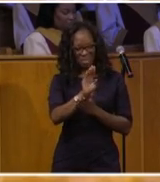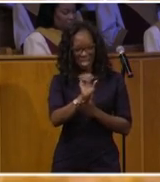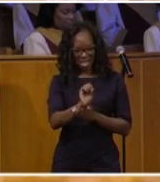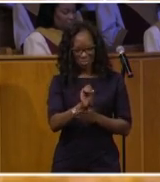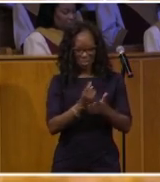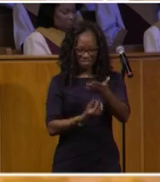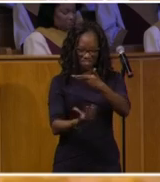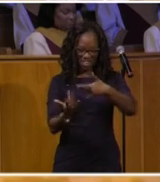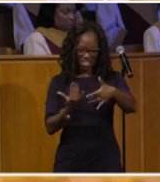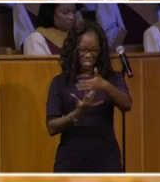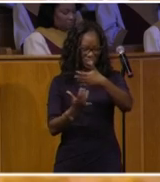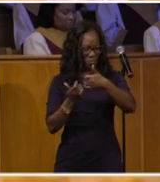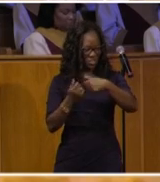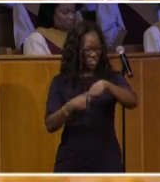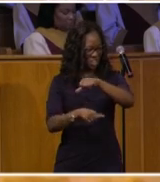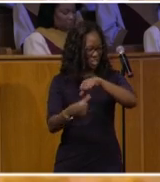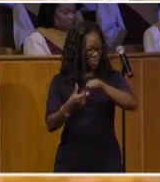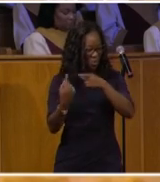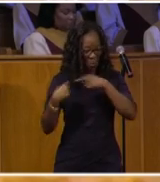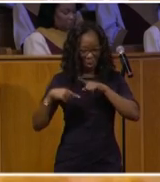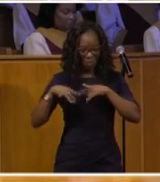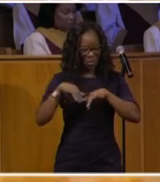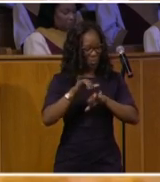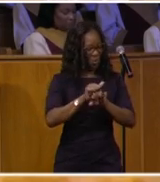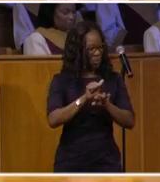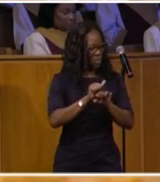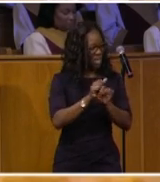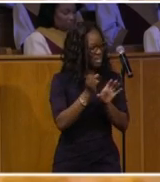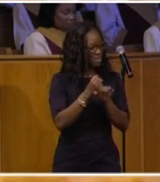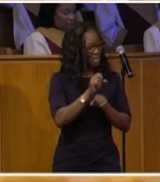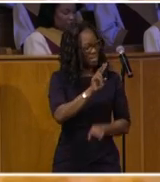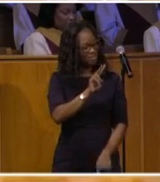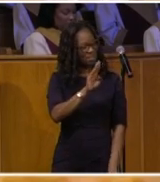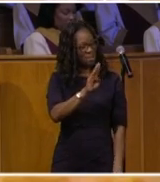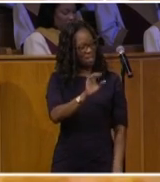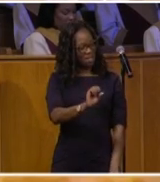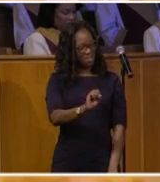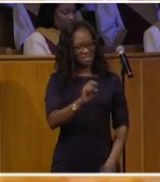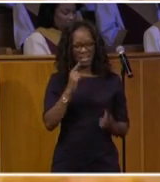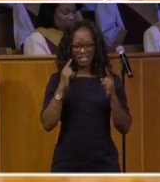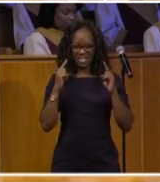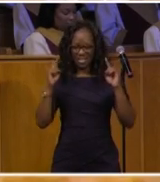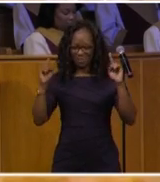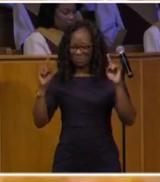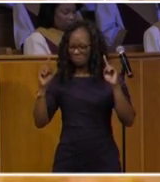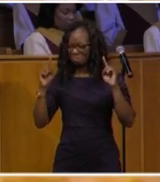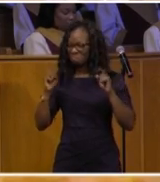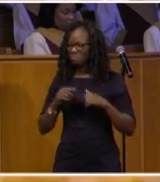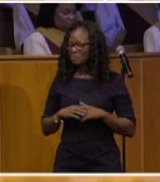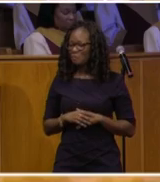fellowship with each other as we worked to make Vacation Bible School successful.